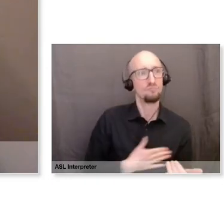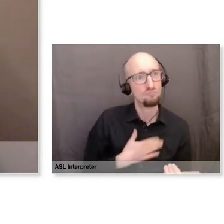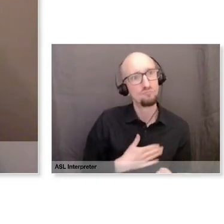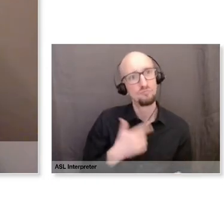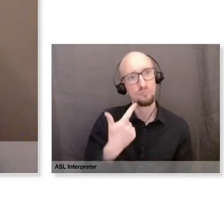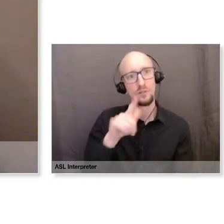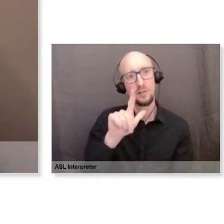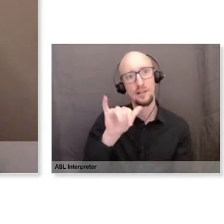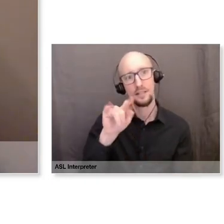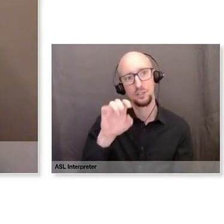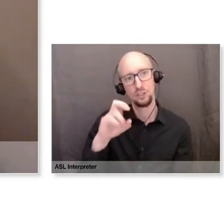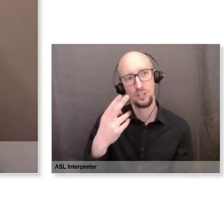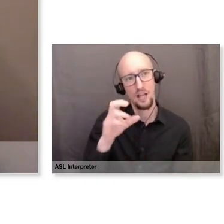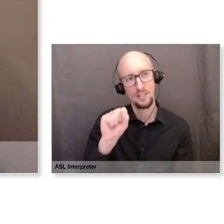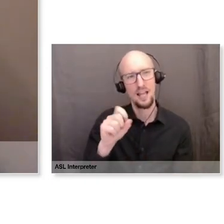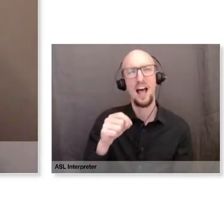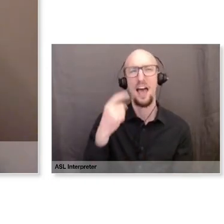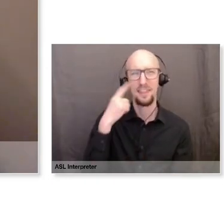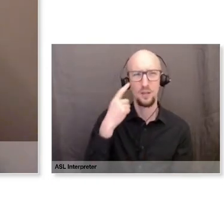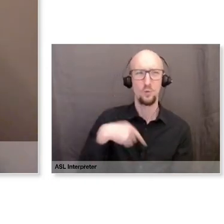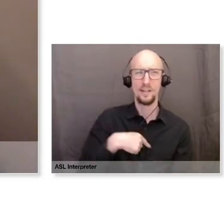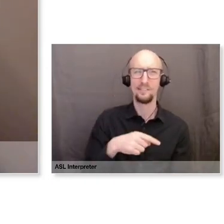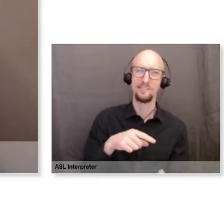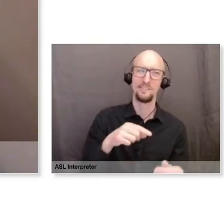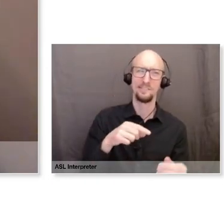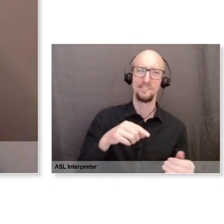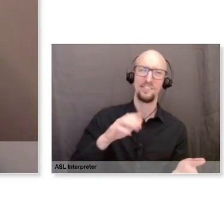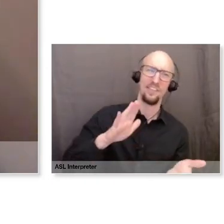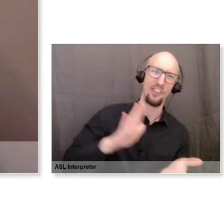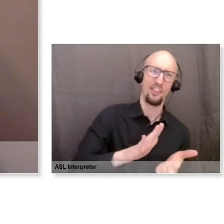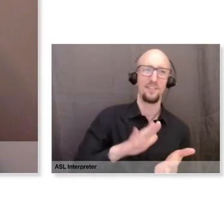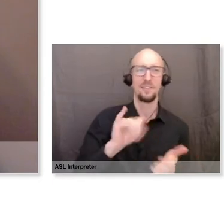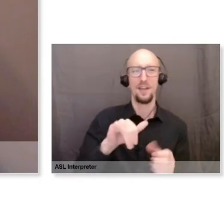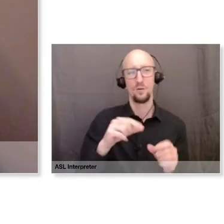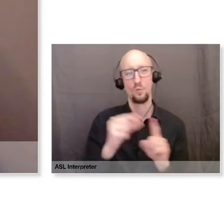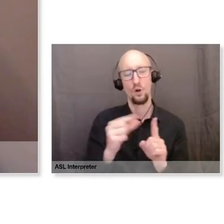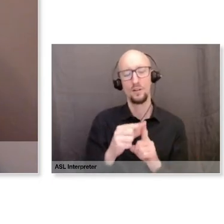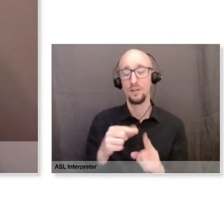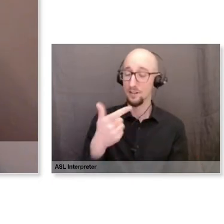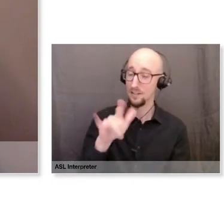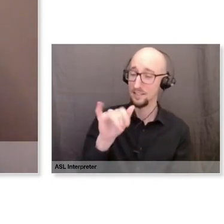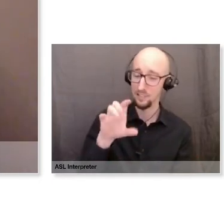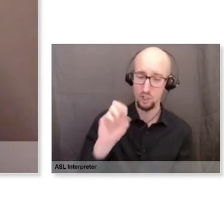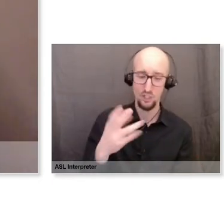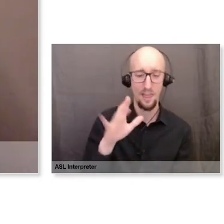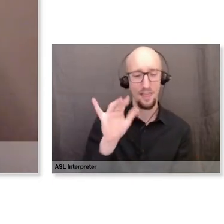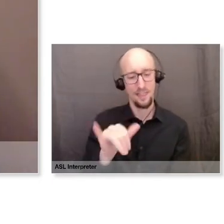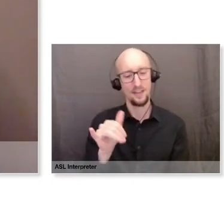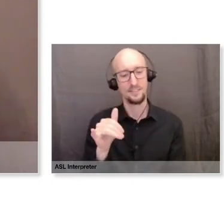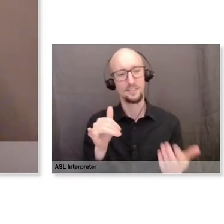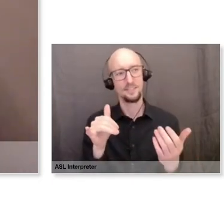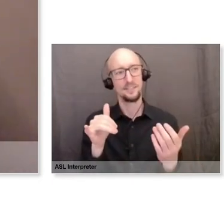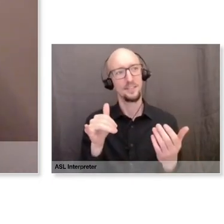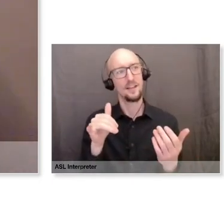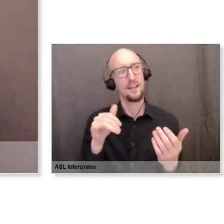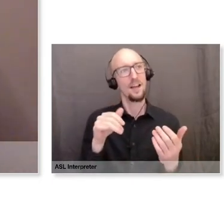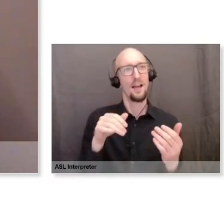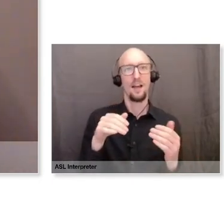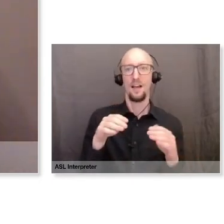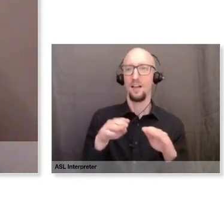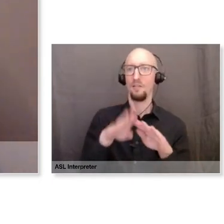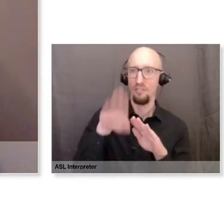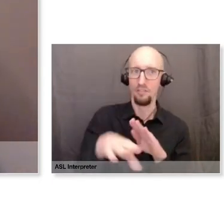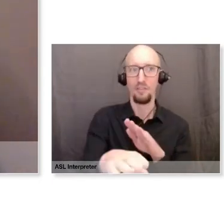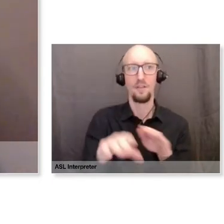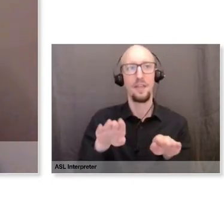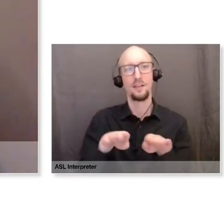diluting the word glitch a little bit here. A glitch would be like an unexpected break from a an expected flow or a functional